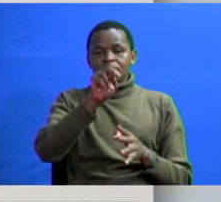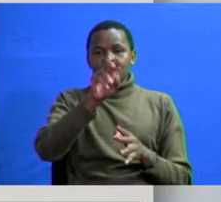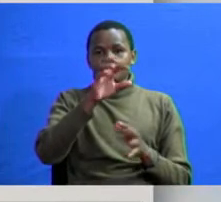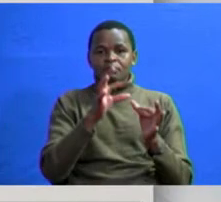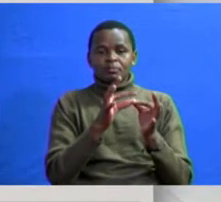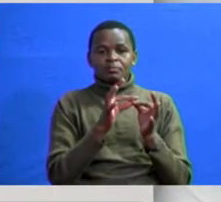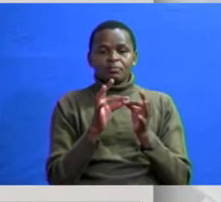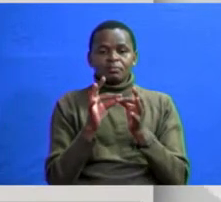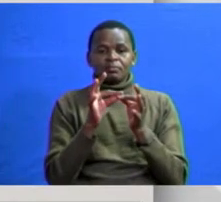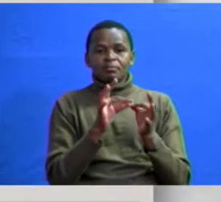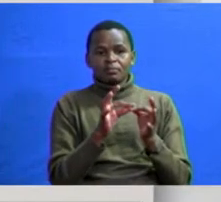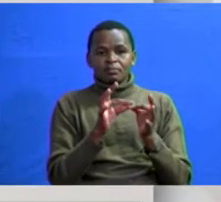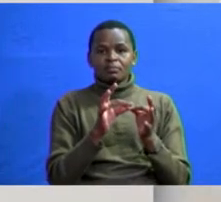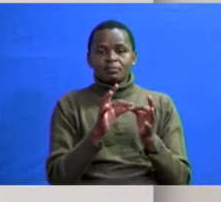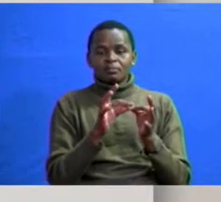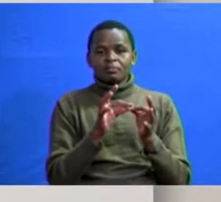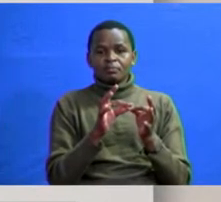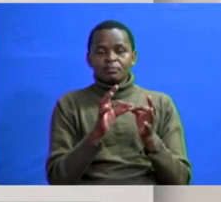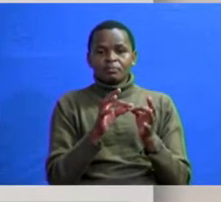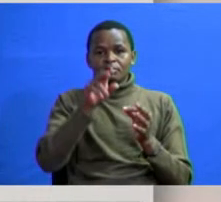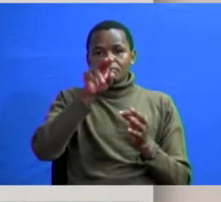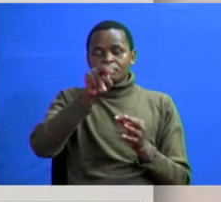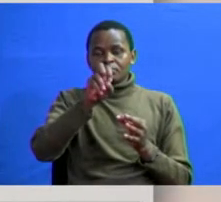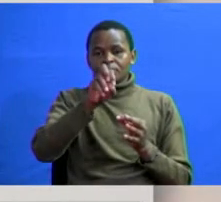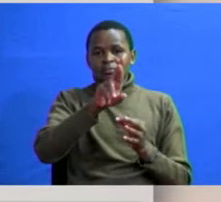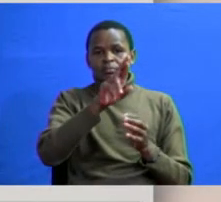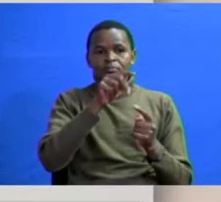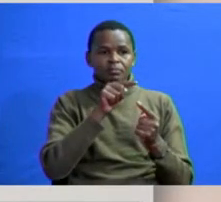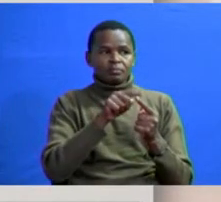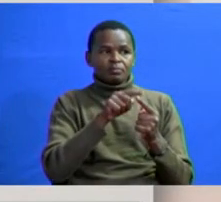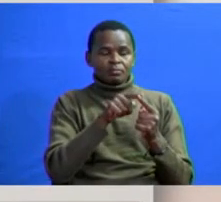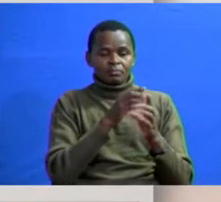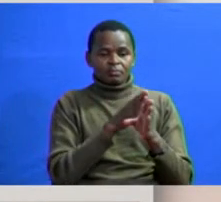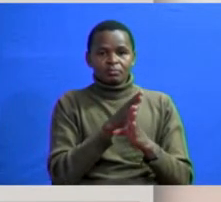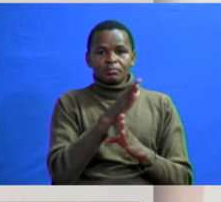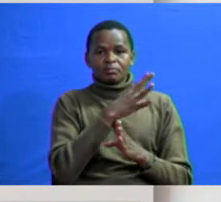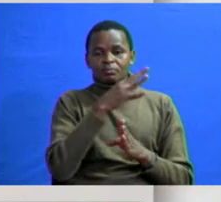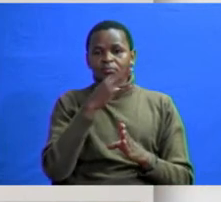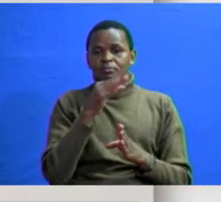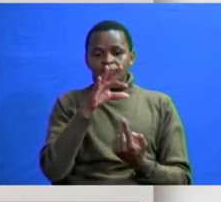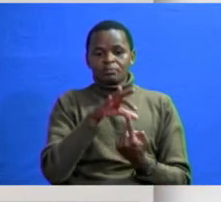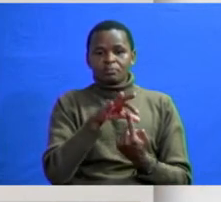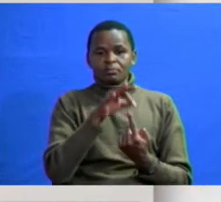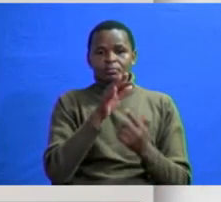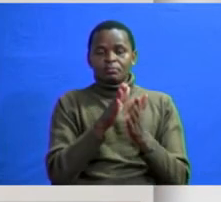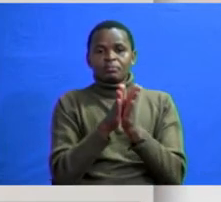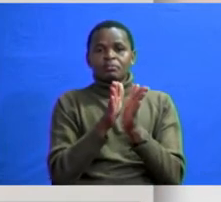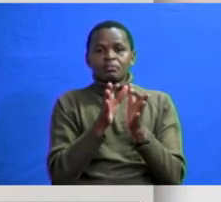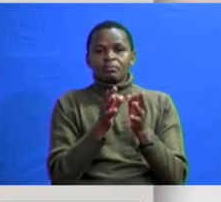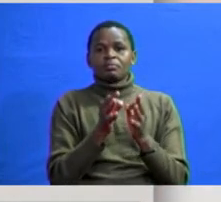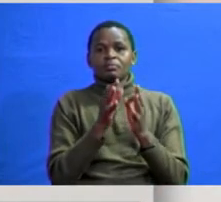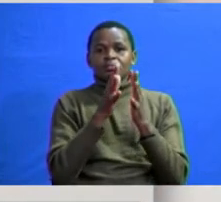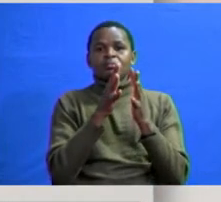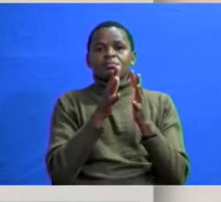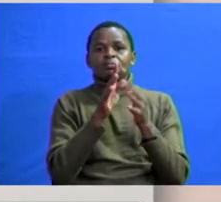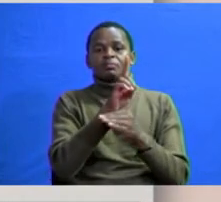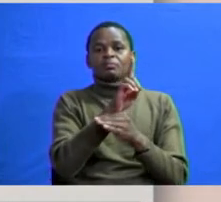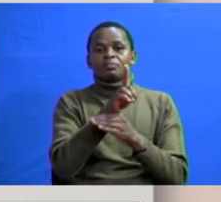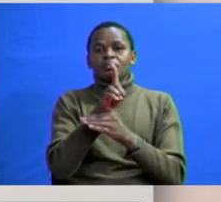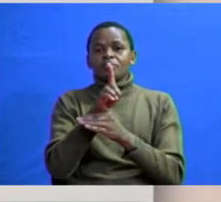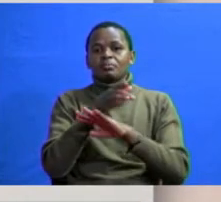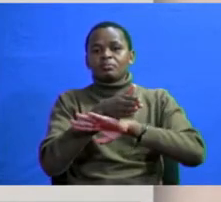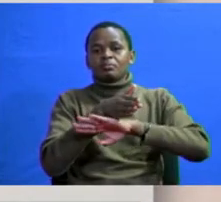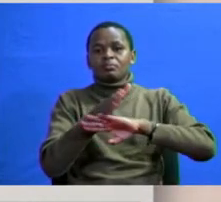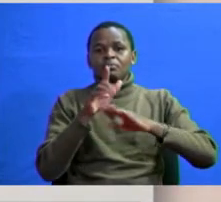Corporation. Brigadier Mohamed Noor Hassan has been promoted to Major General and appointed General Officer Commanding Border